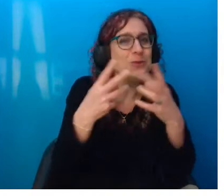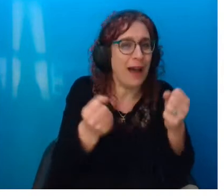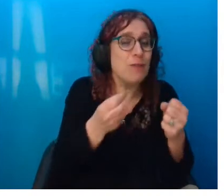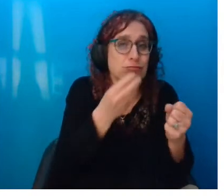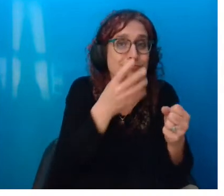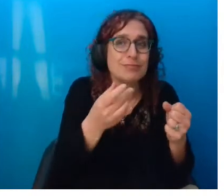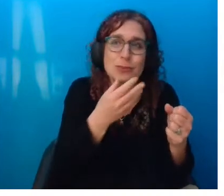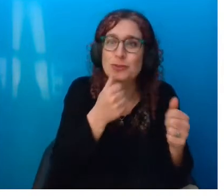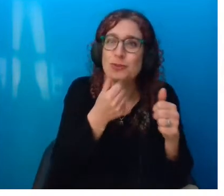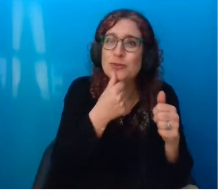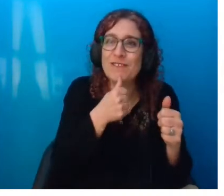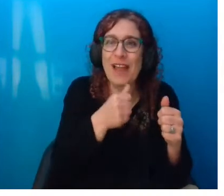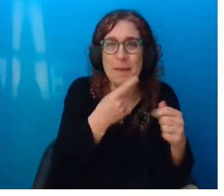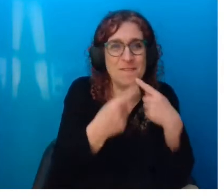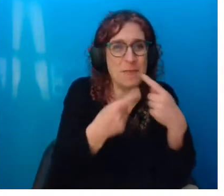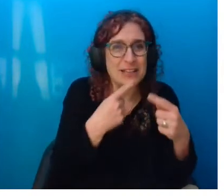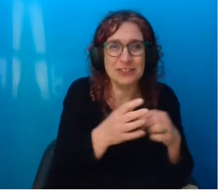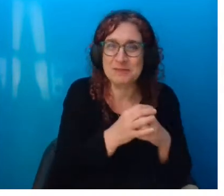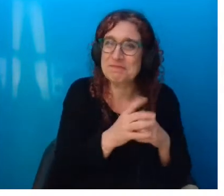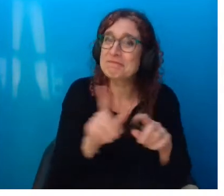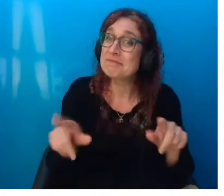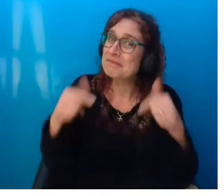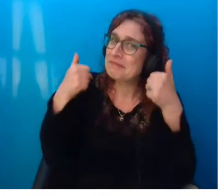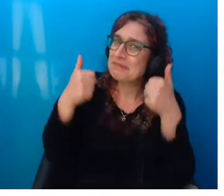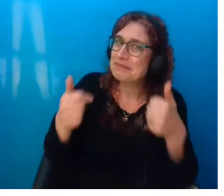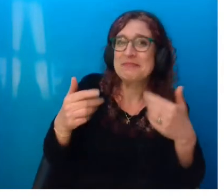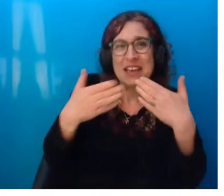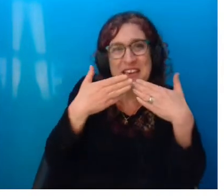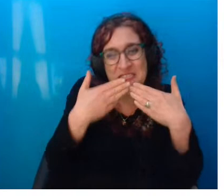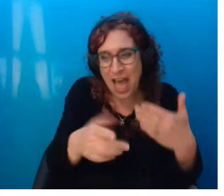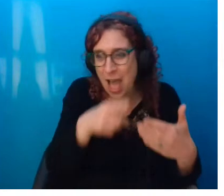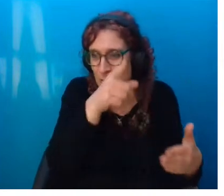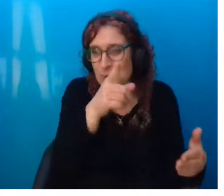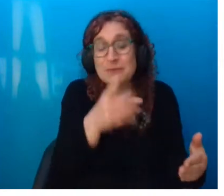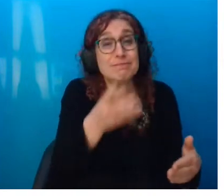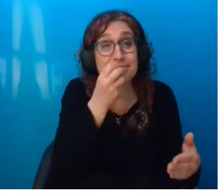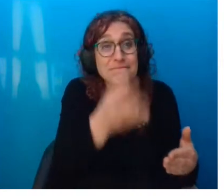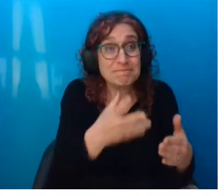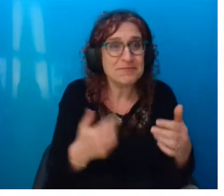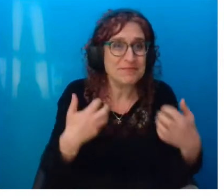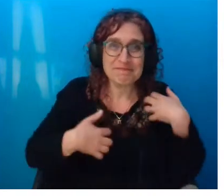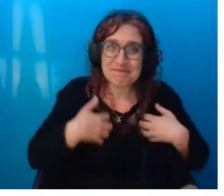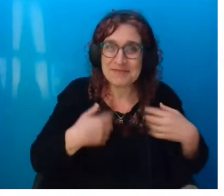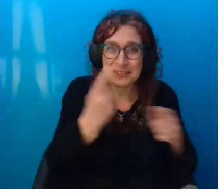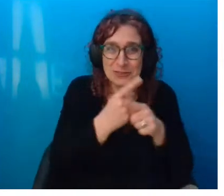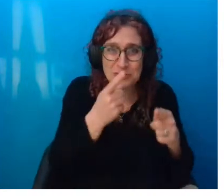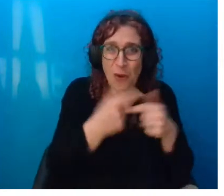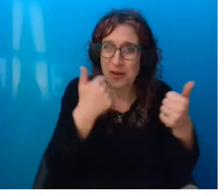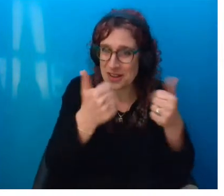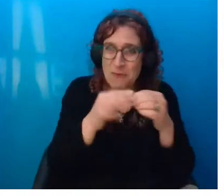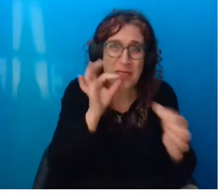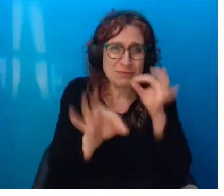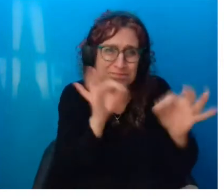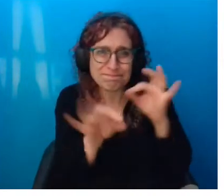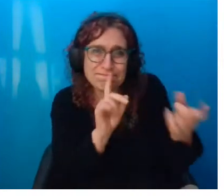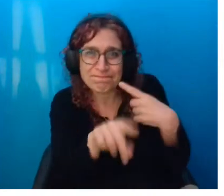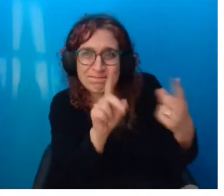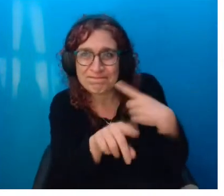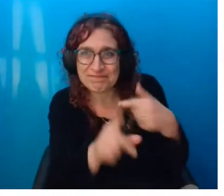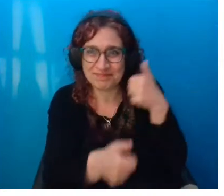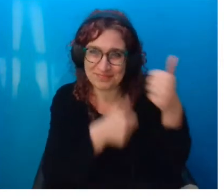Thank you. Well, thank you very much for your very informative talk and your grilling there with all the questions and answers. You did very well. Pleasure.